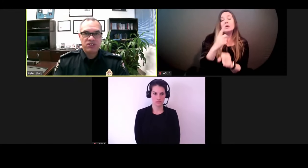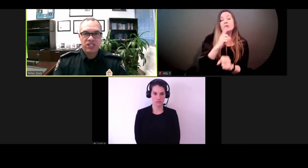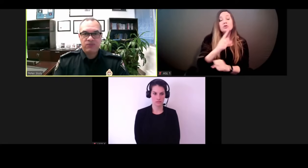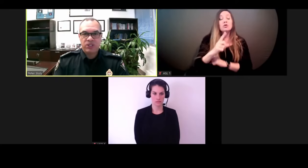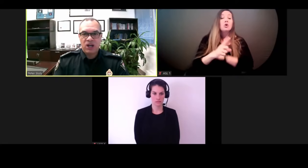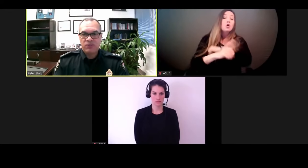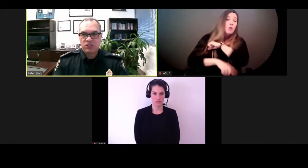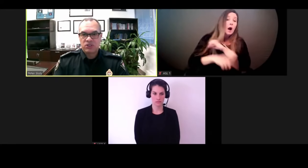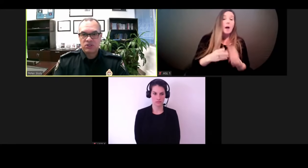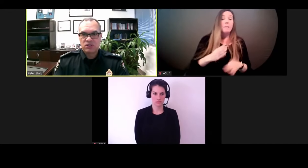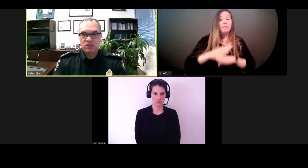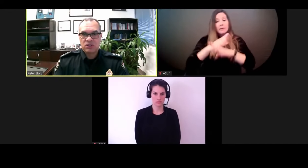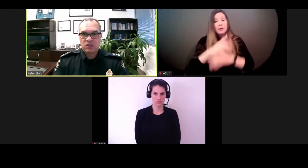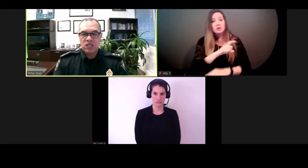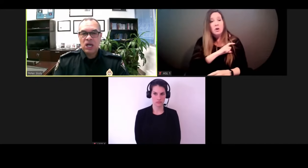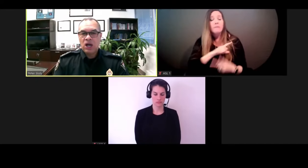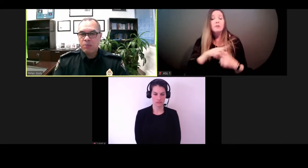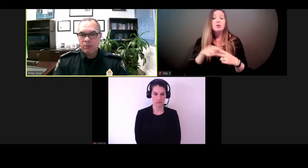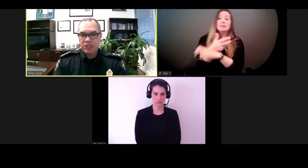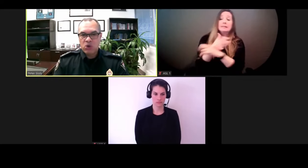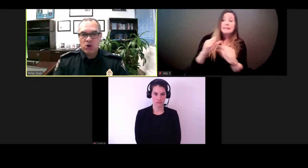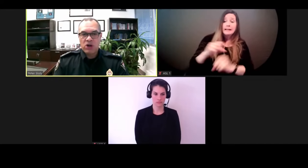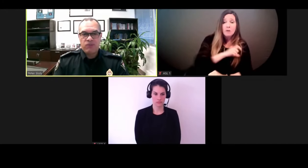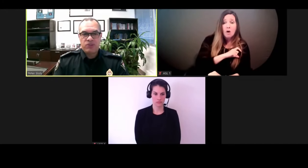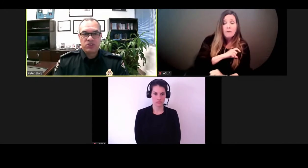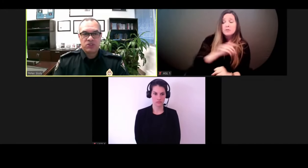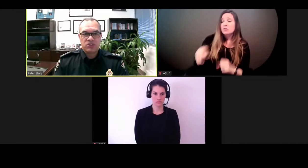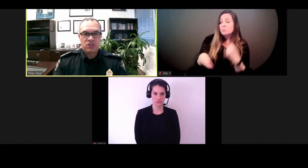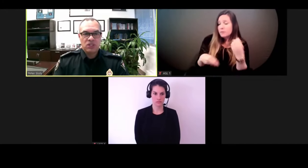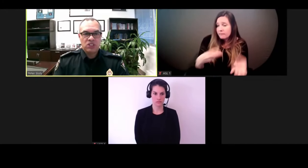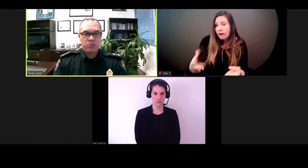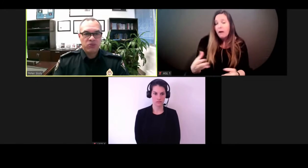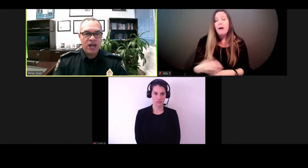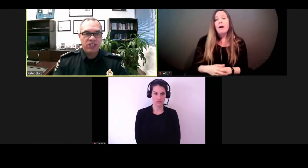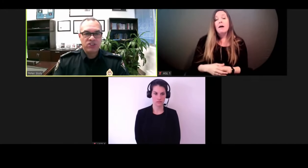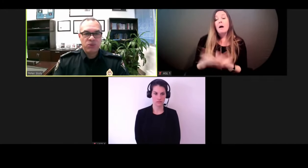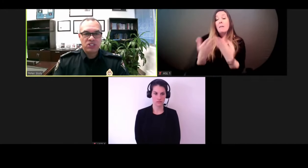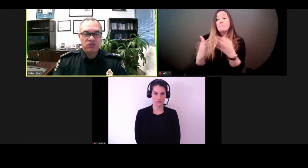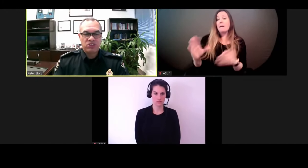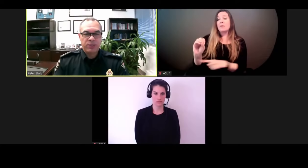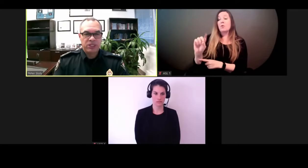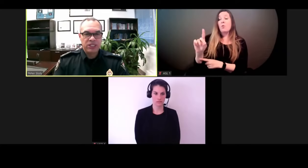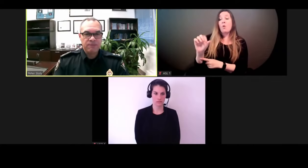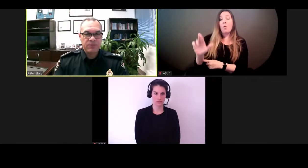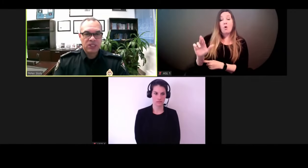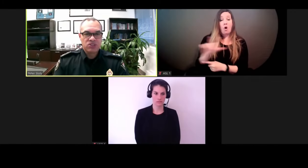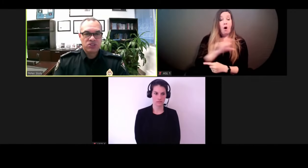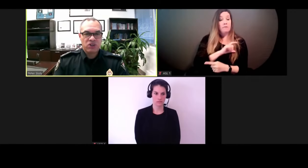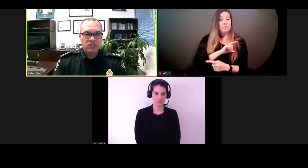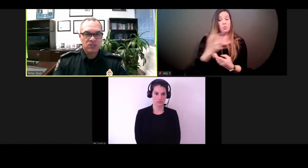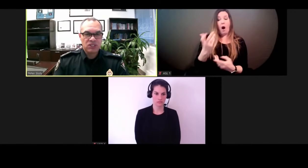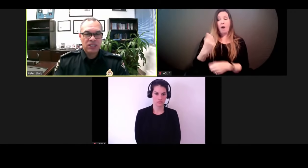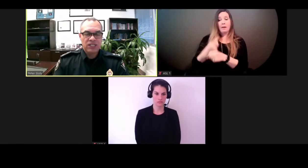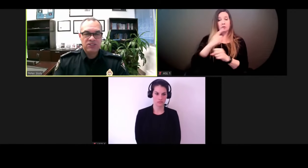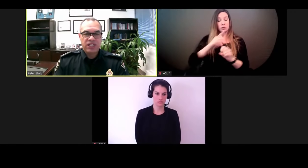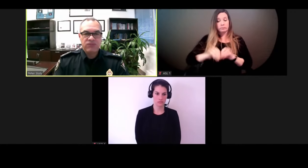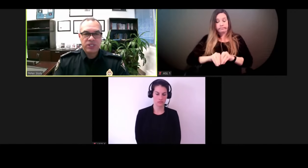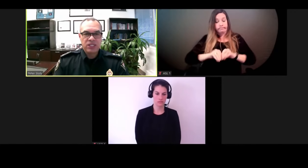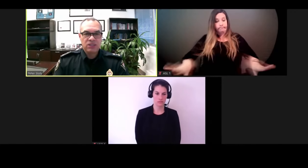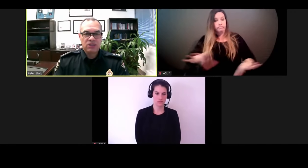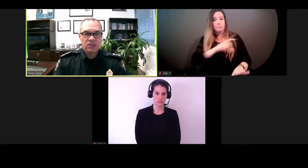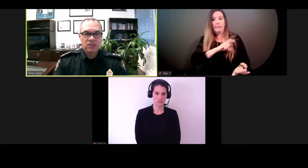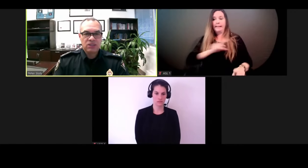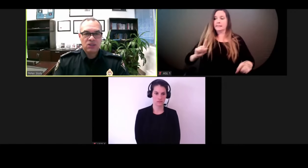community safety officers, our public order officers, to provide as much visibility, service, and